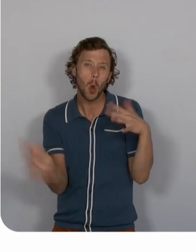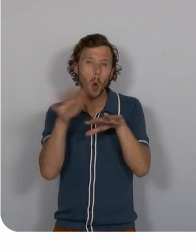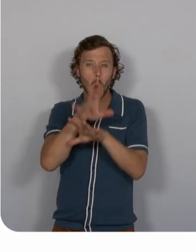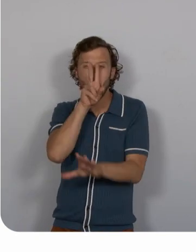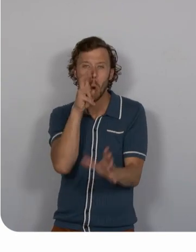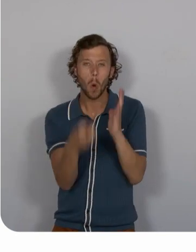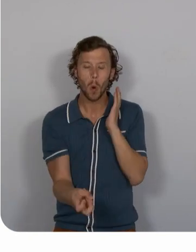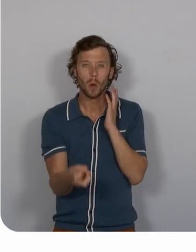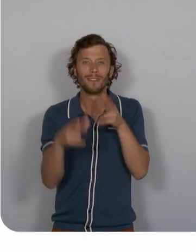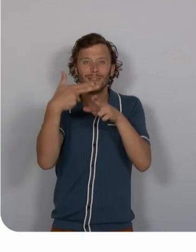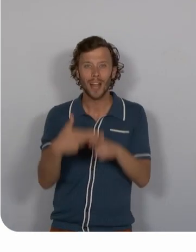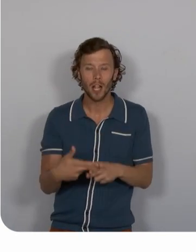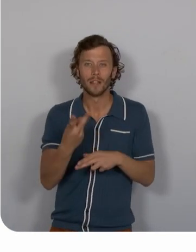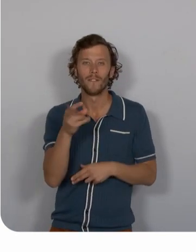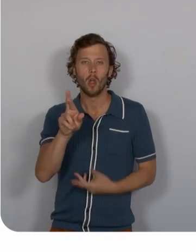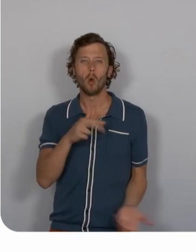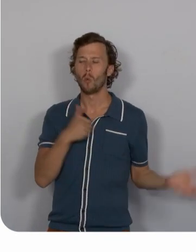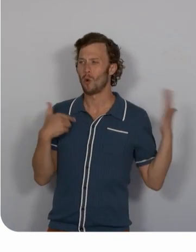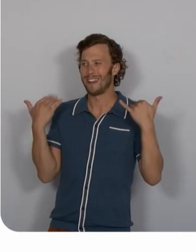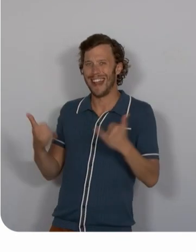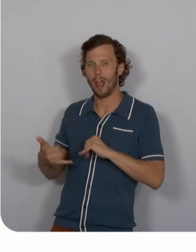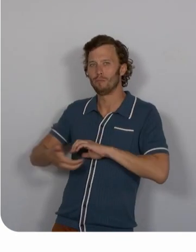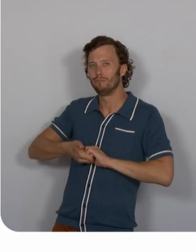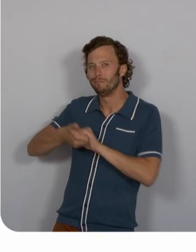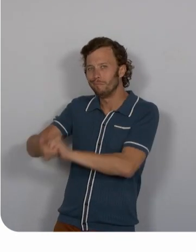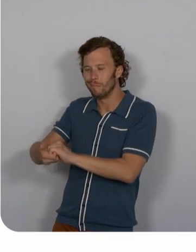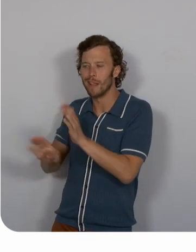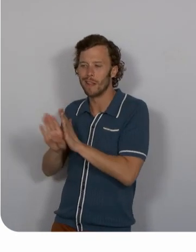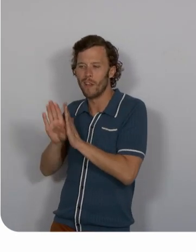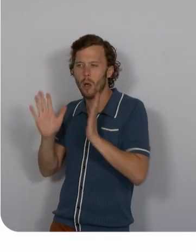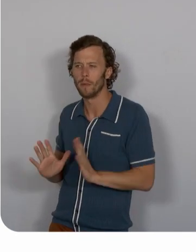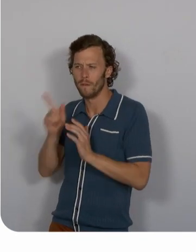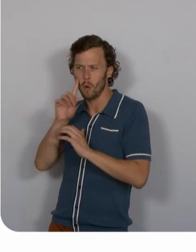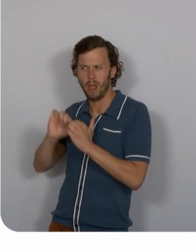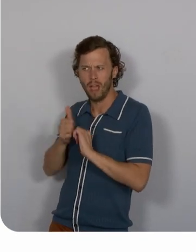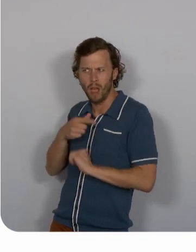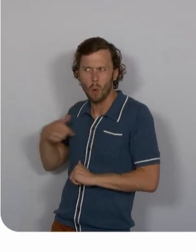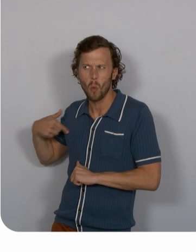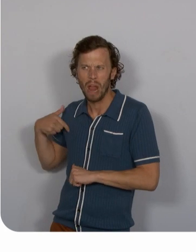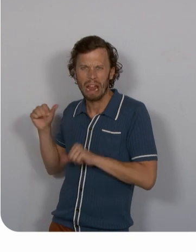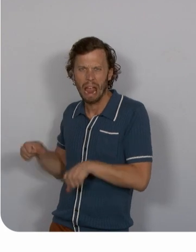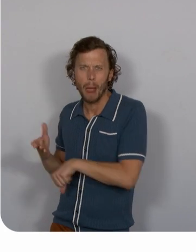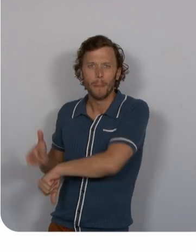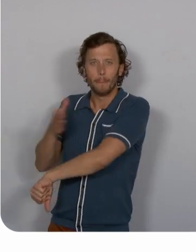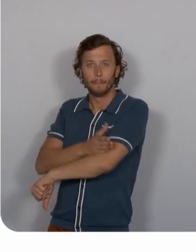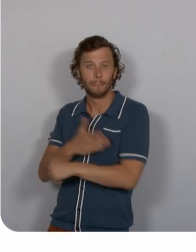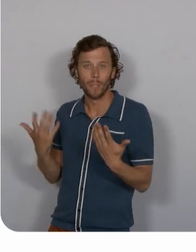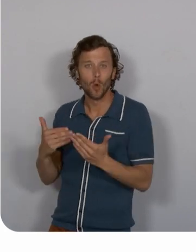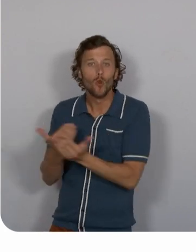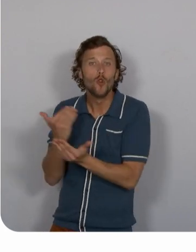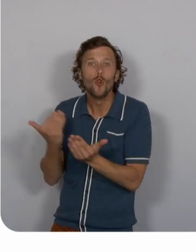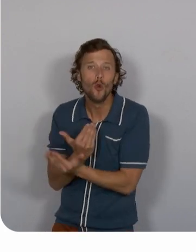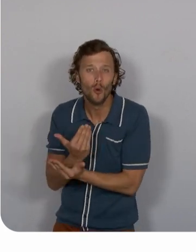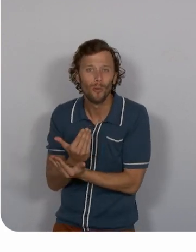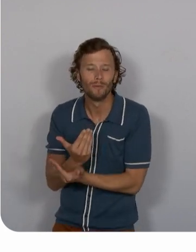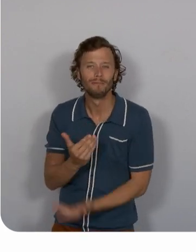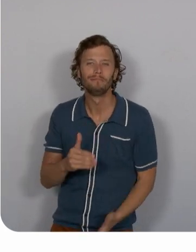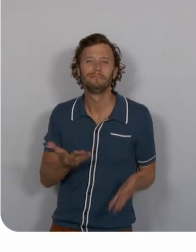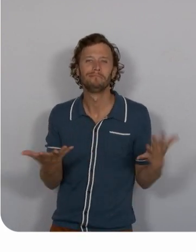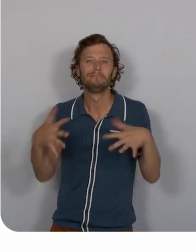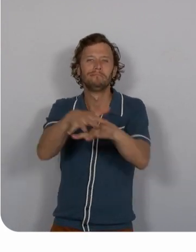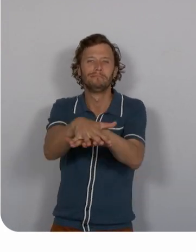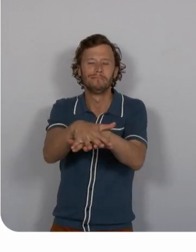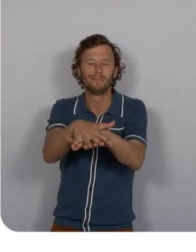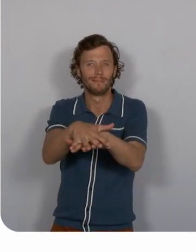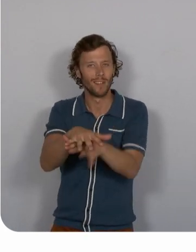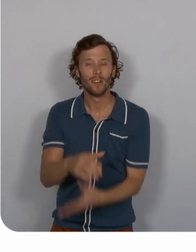our developer community to pioneer yet another new frontier in mixed reality. We've made great